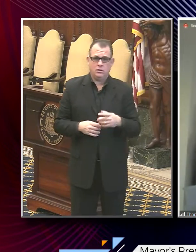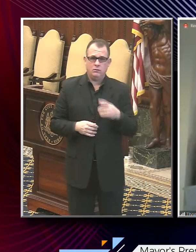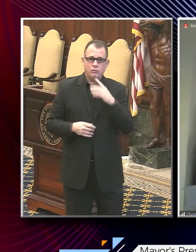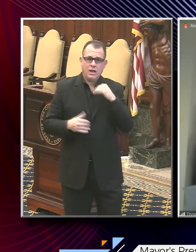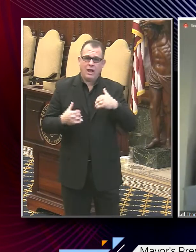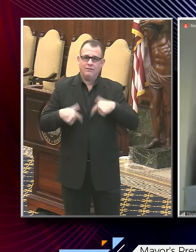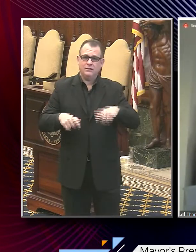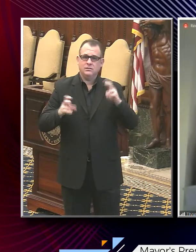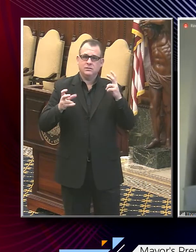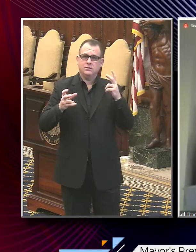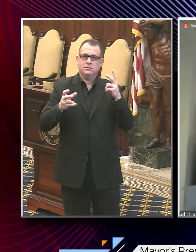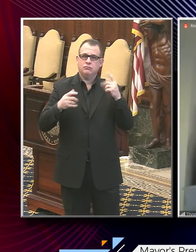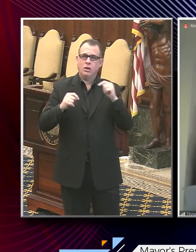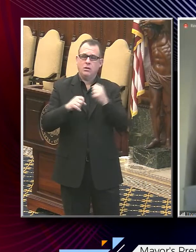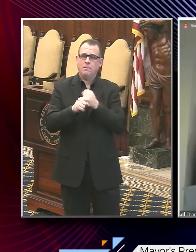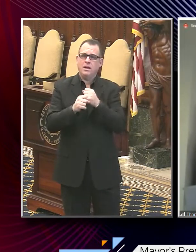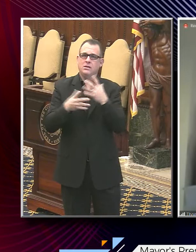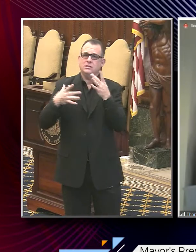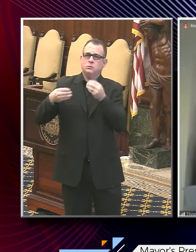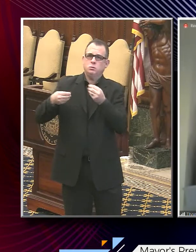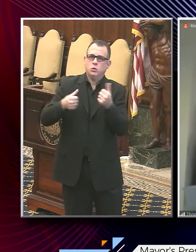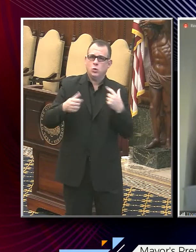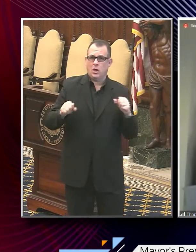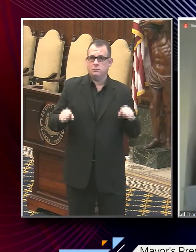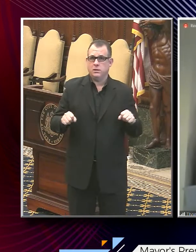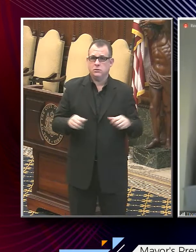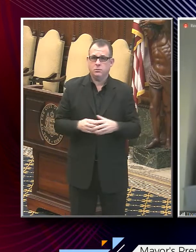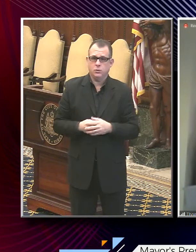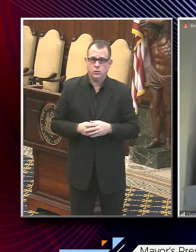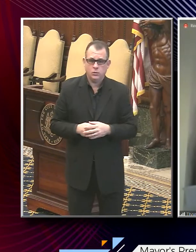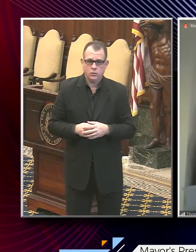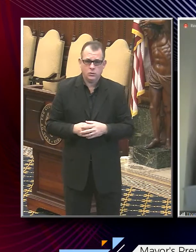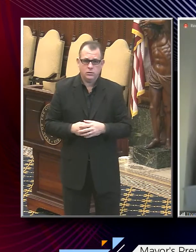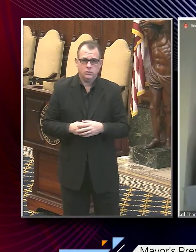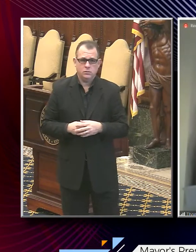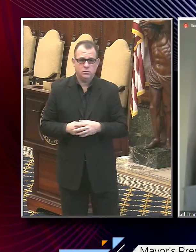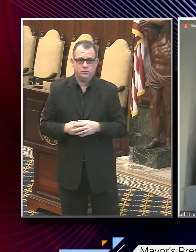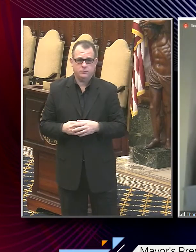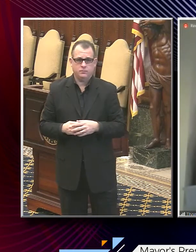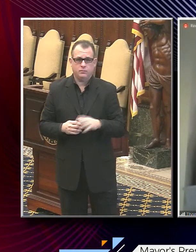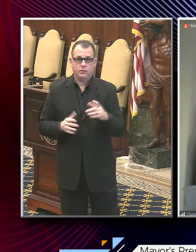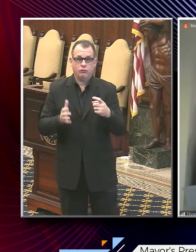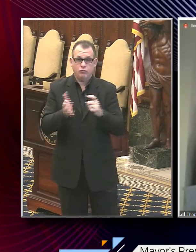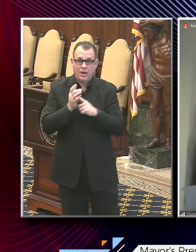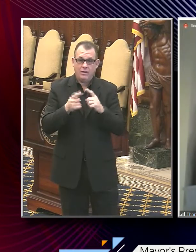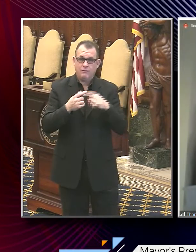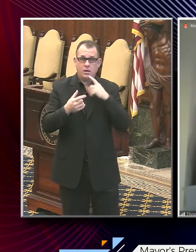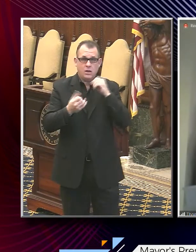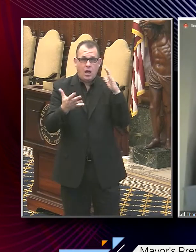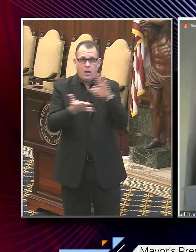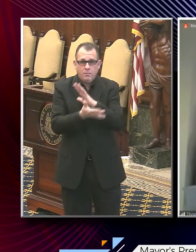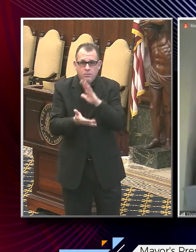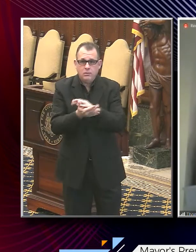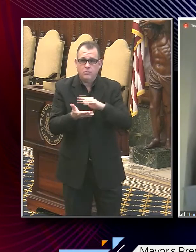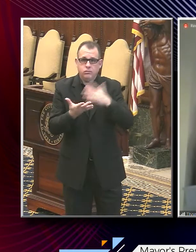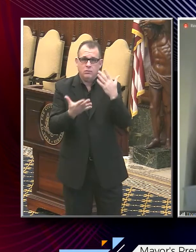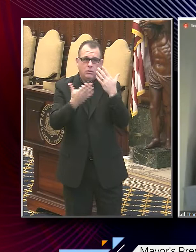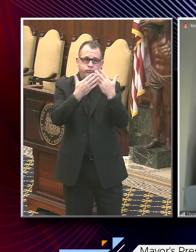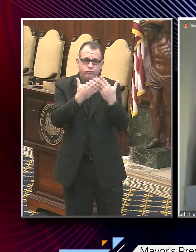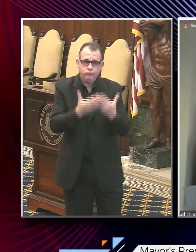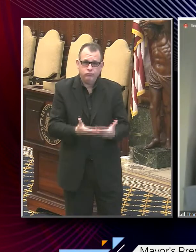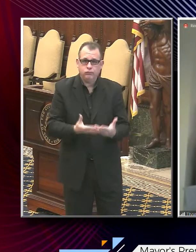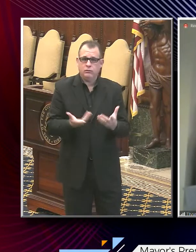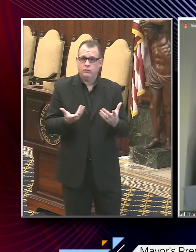be as streamlined a process as possible. If we try to require too much documentation, then we'll be slow getting the vaccine